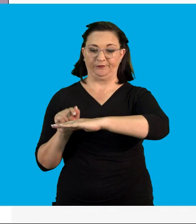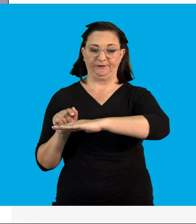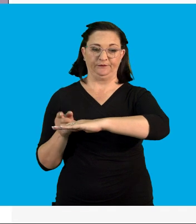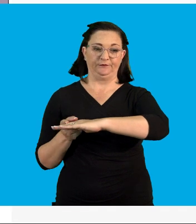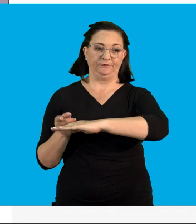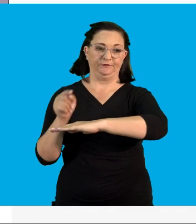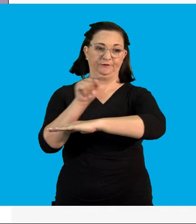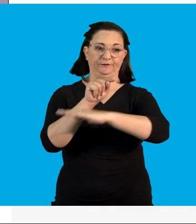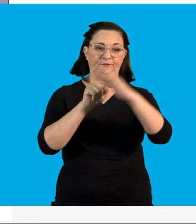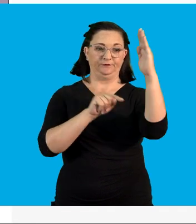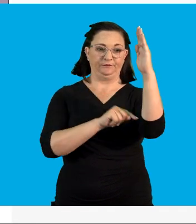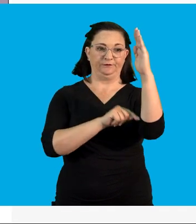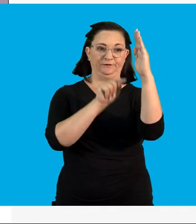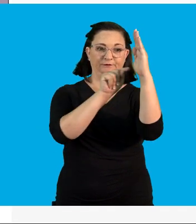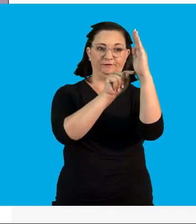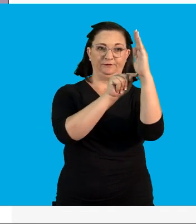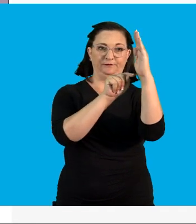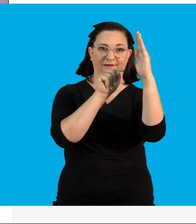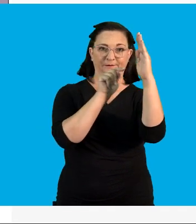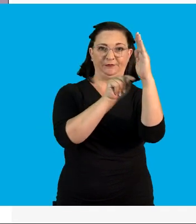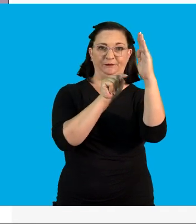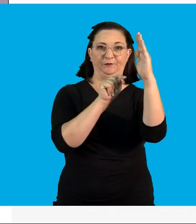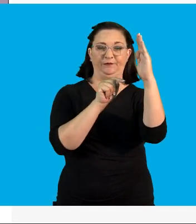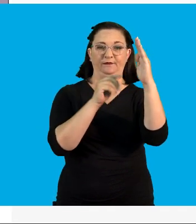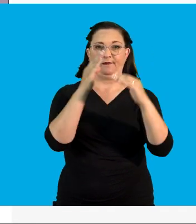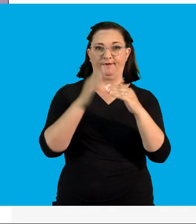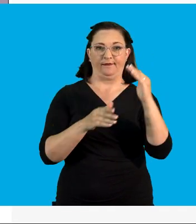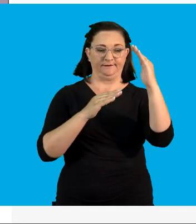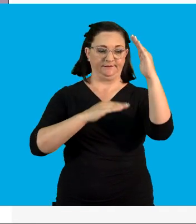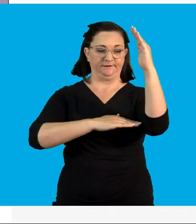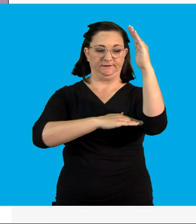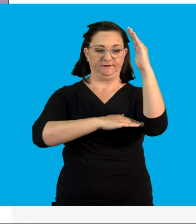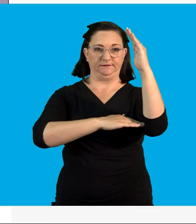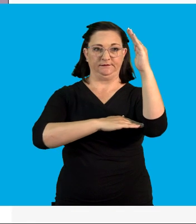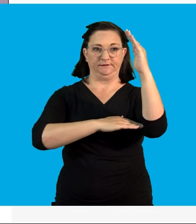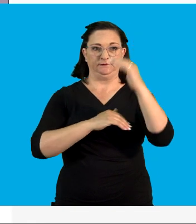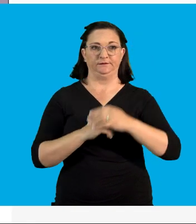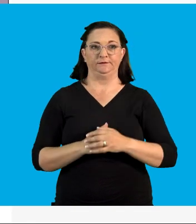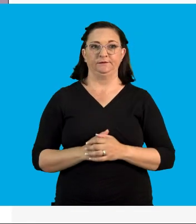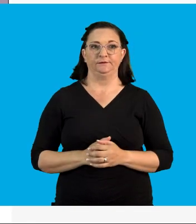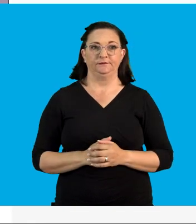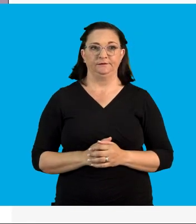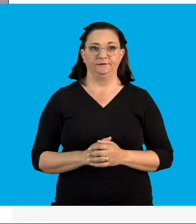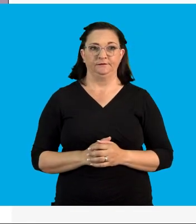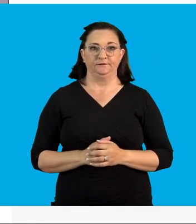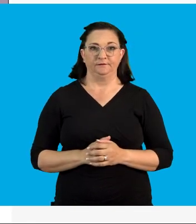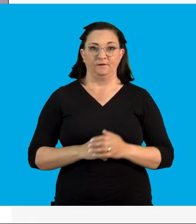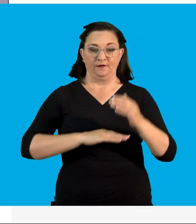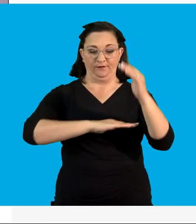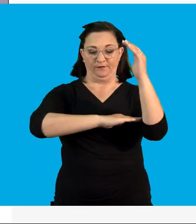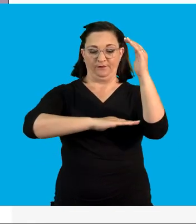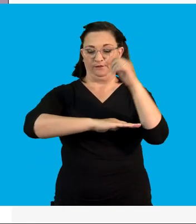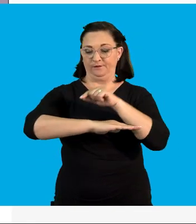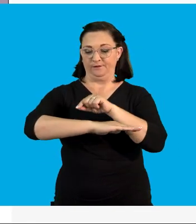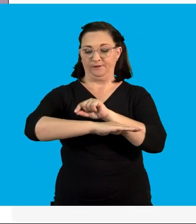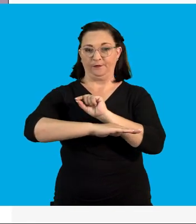pin is where the angle ends. So in this case, because it's a triangle, first pin will be on the bottom side